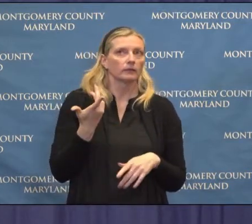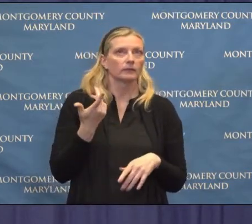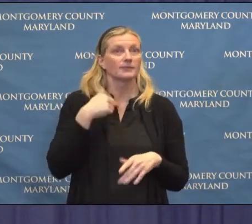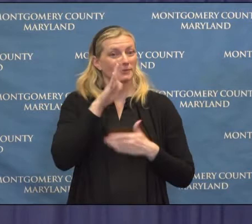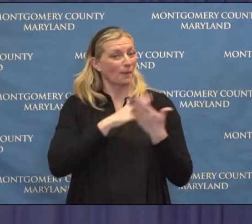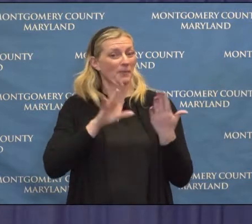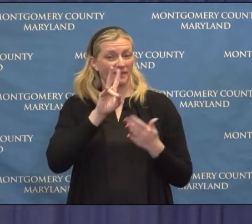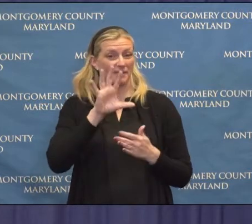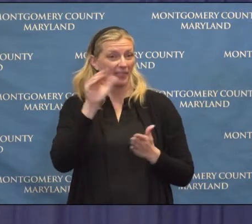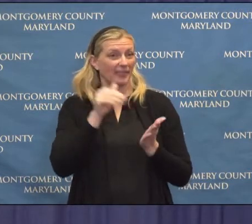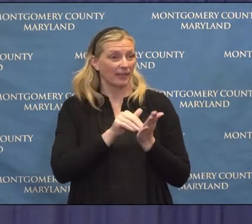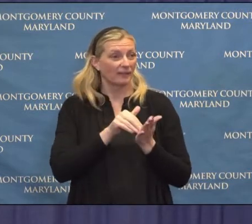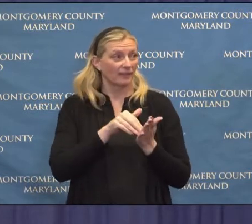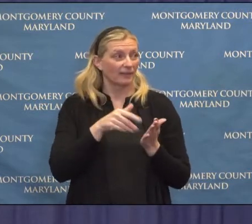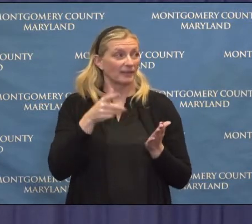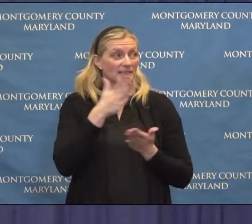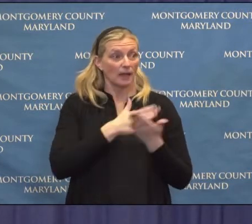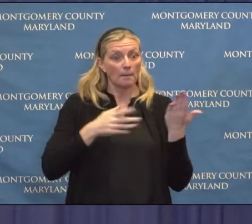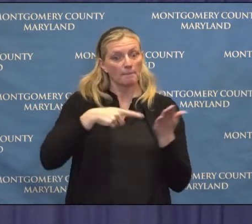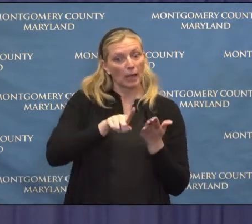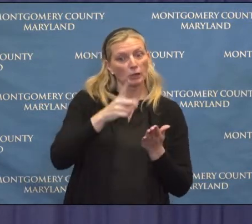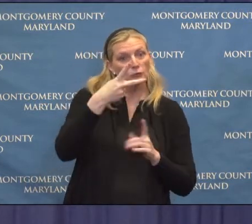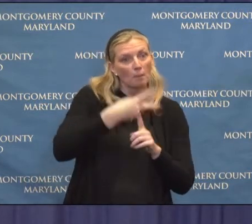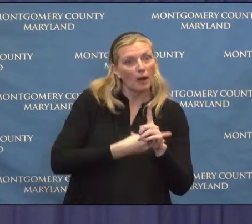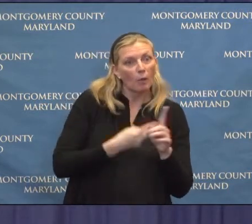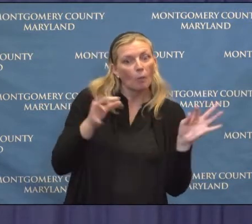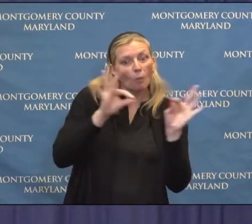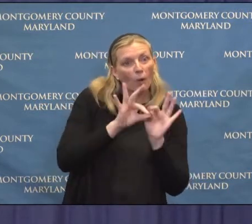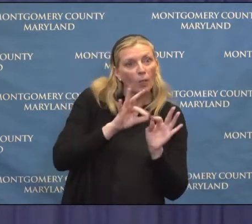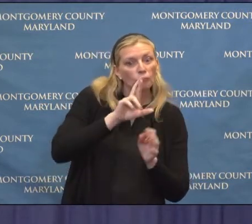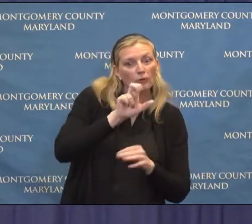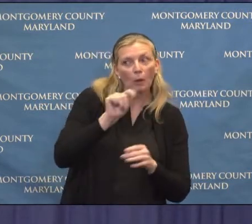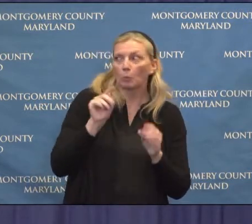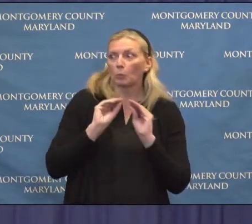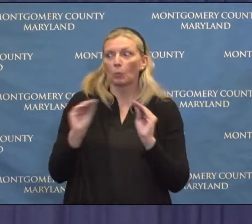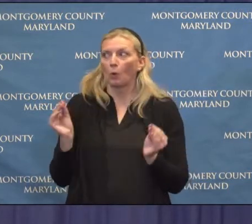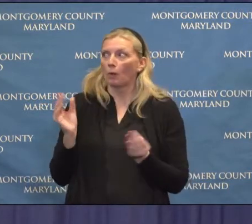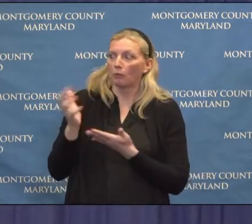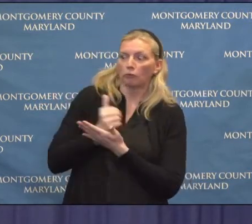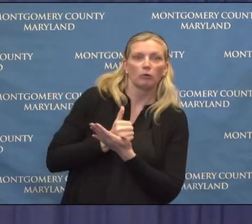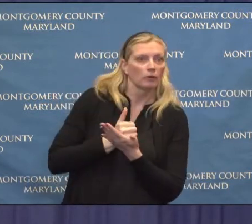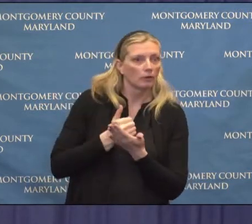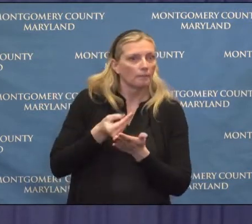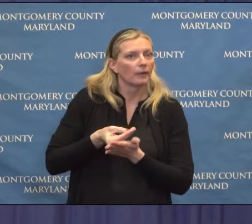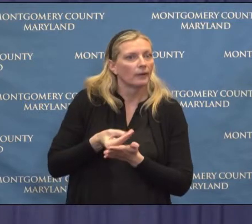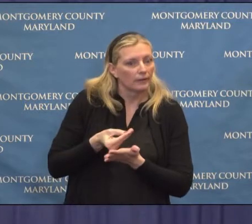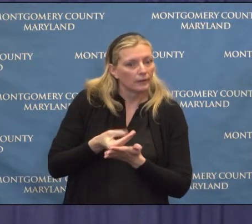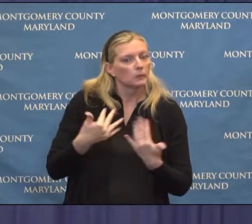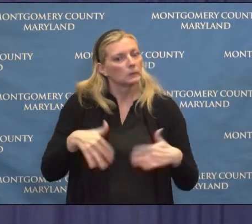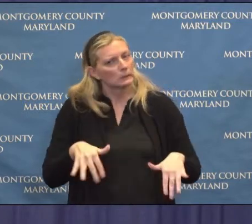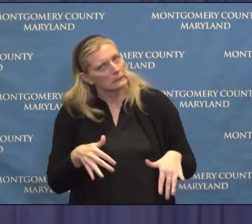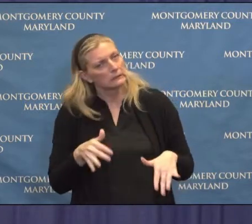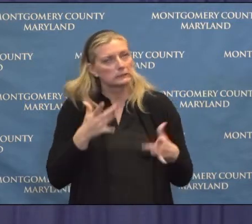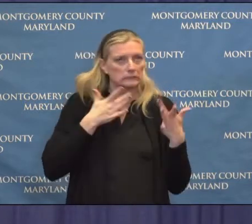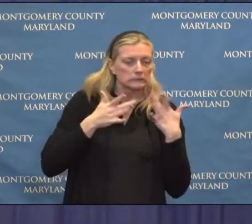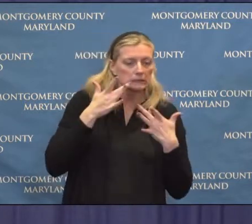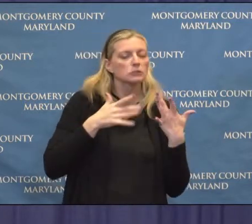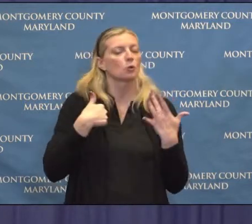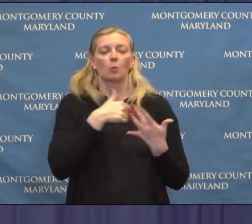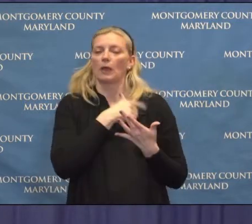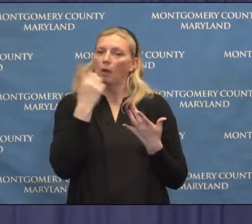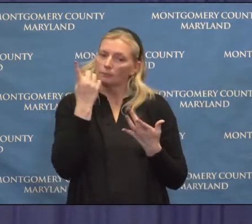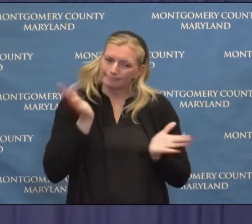pay 2 months of rent with no income. So we've always tried to message that it's important that you